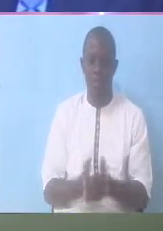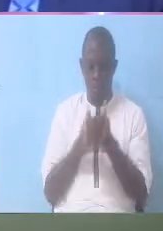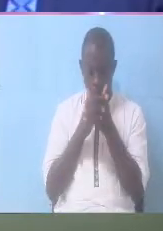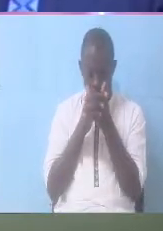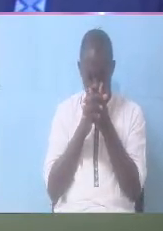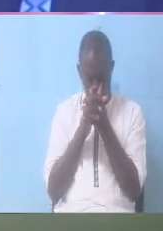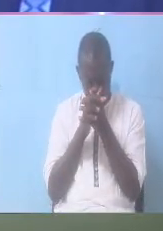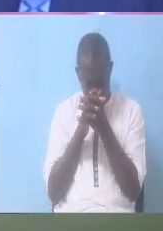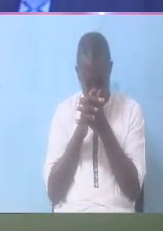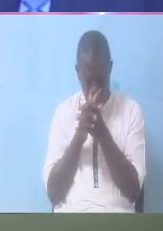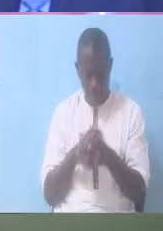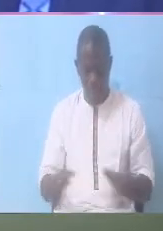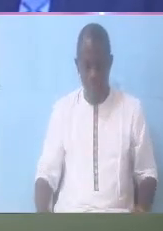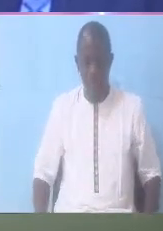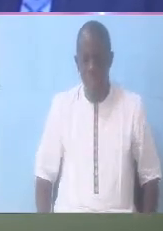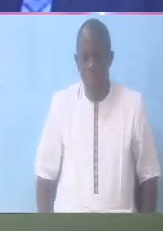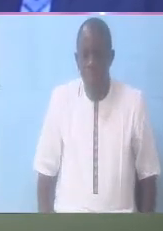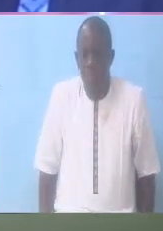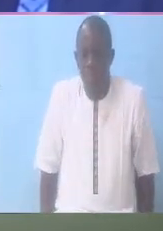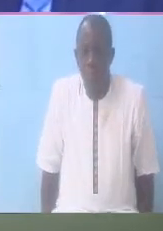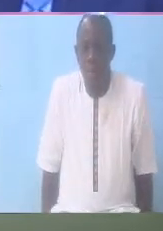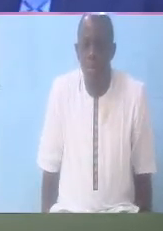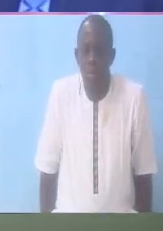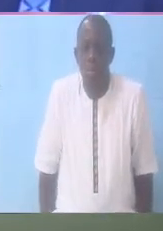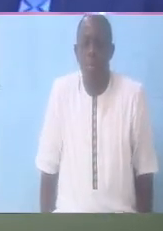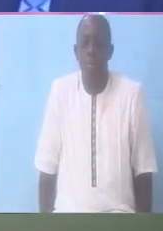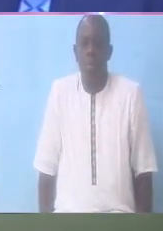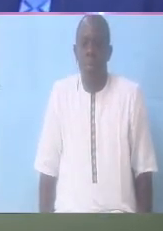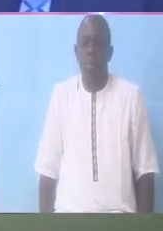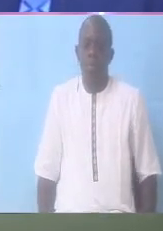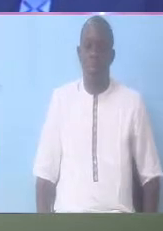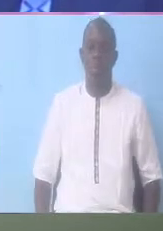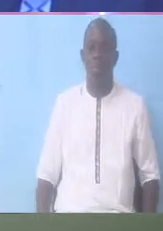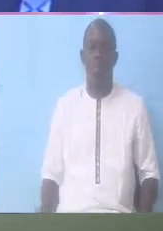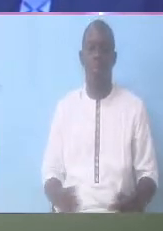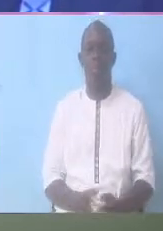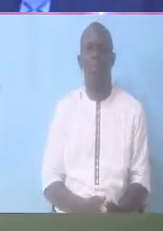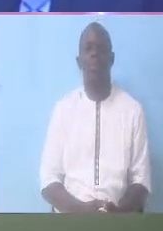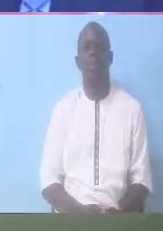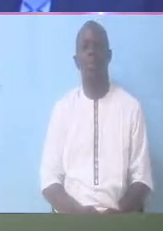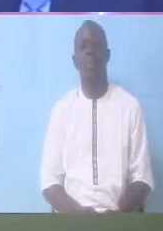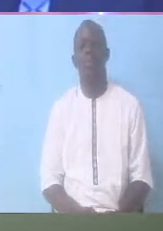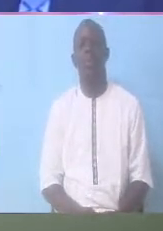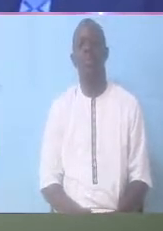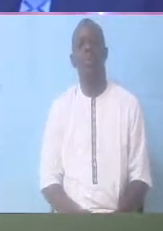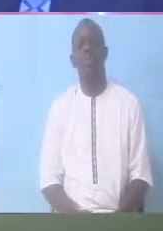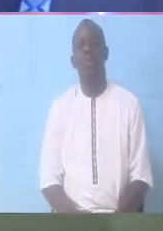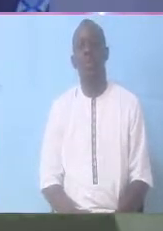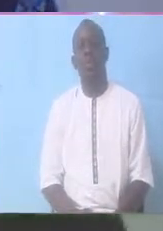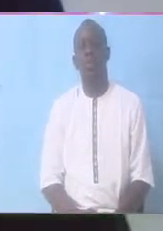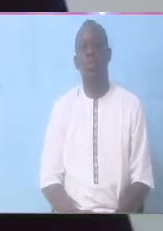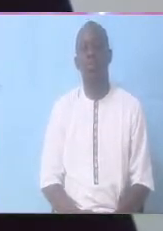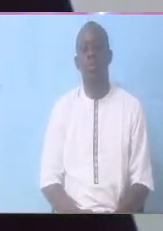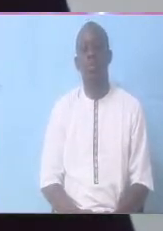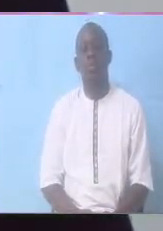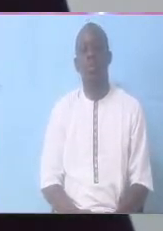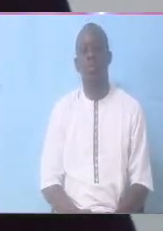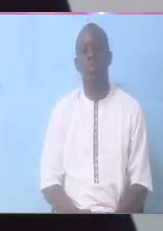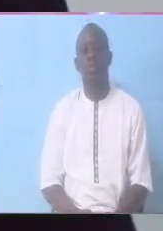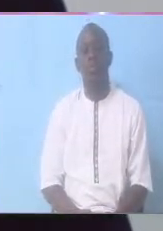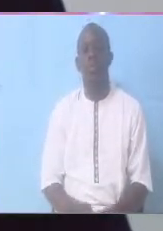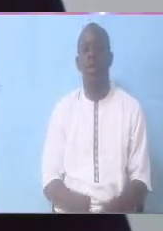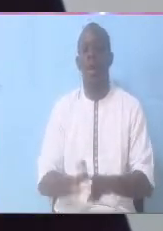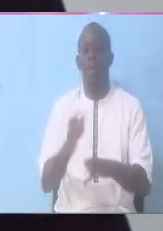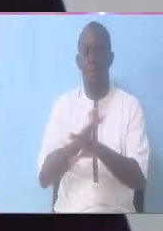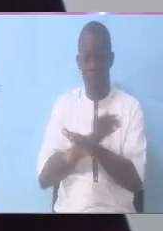ngata makoiroke kodi boto bade purunga makoiroke kawo kodi boto nyin chikandi. Yes, while I was